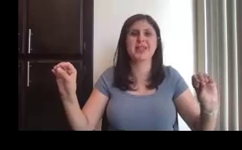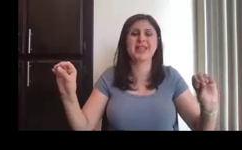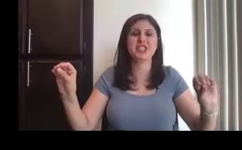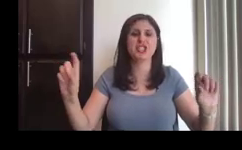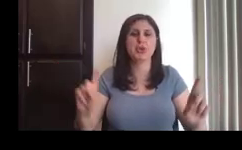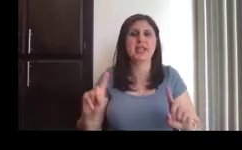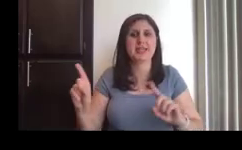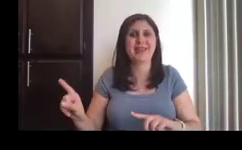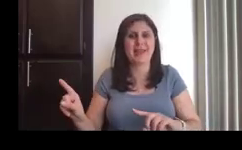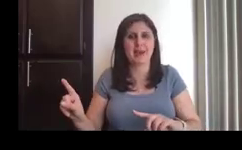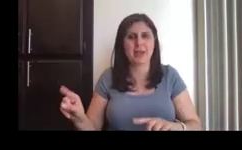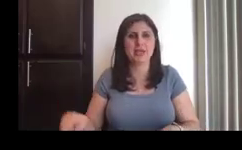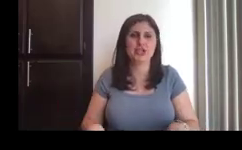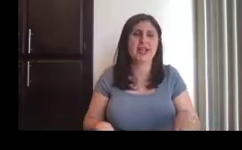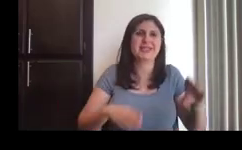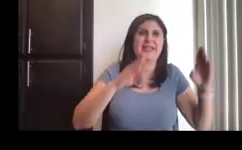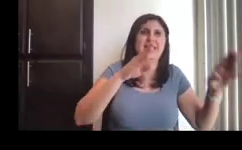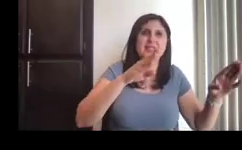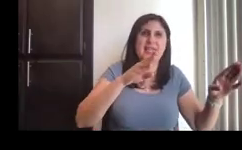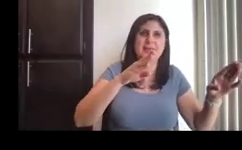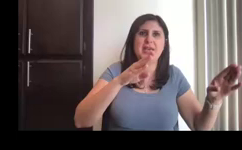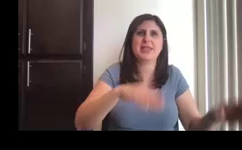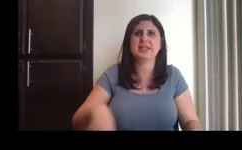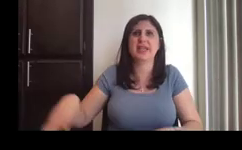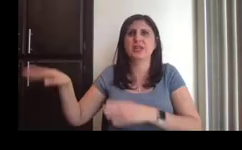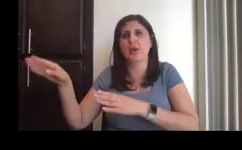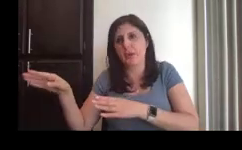Okay, remember the negation goes at the end. So you're kind of saying the